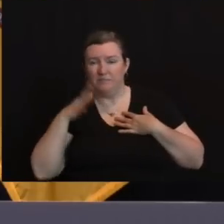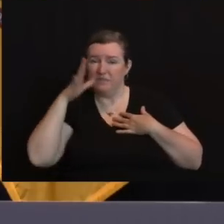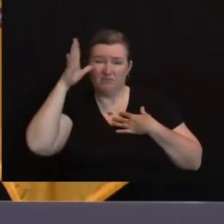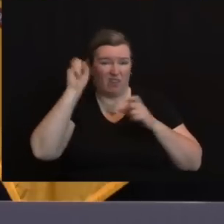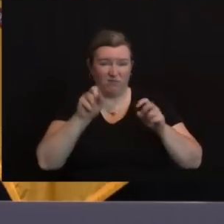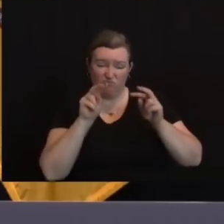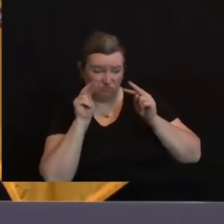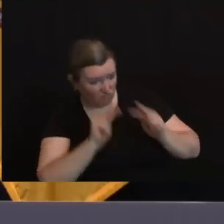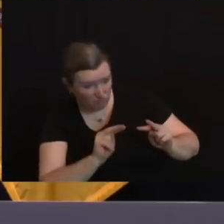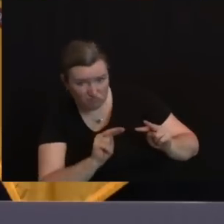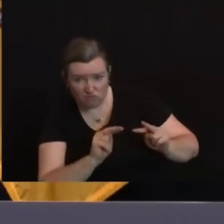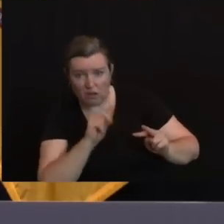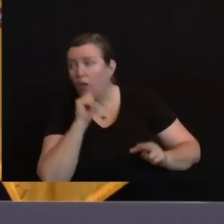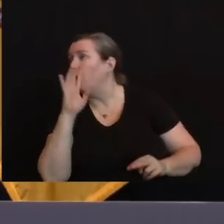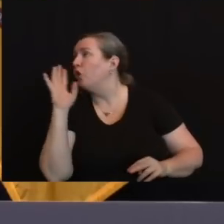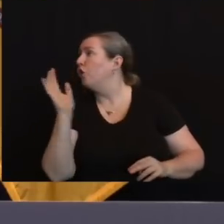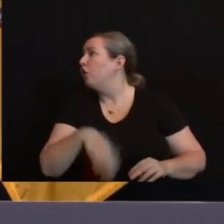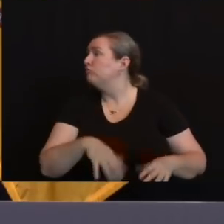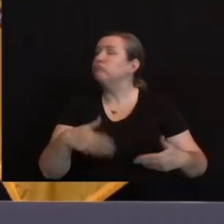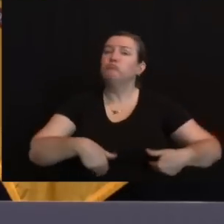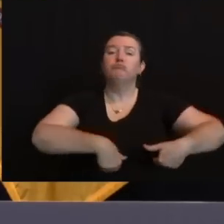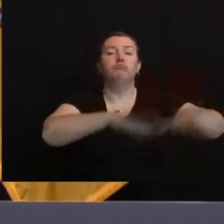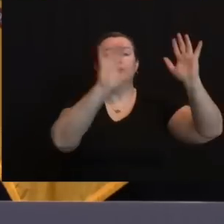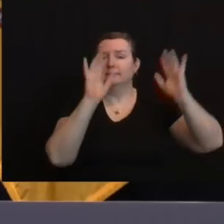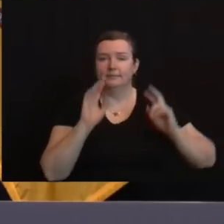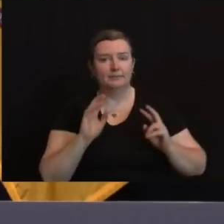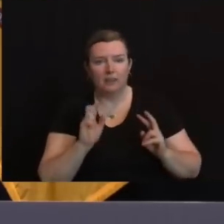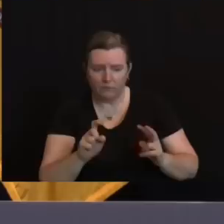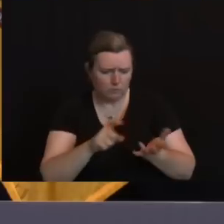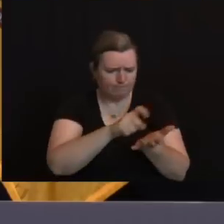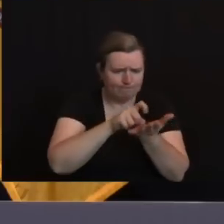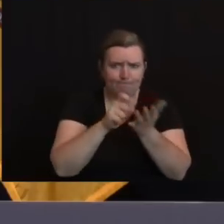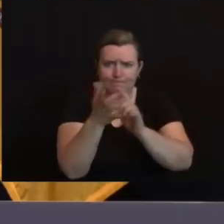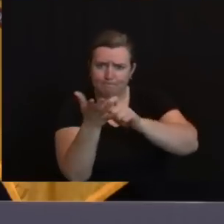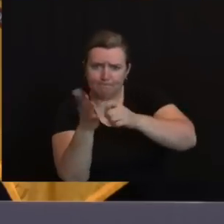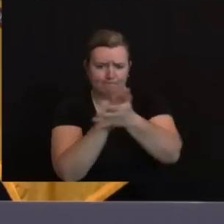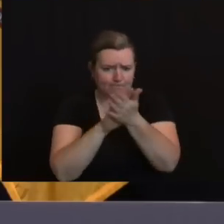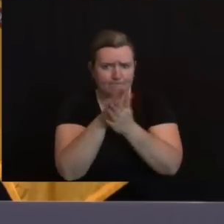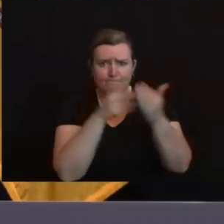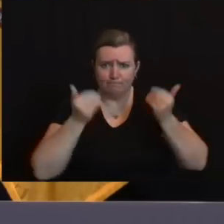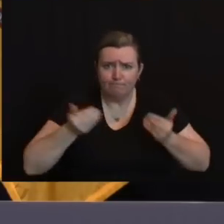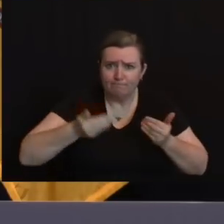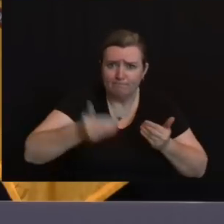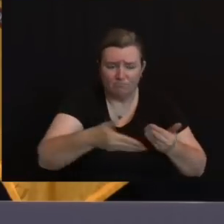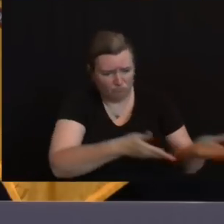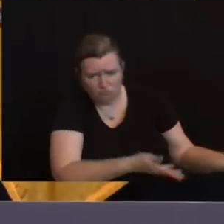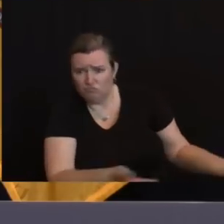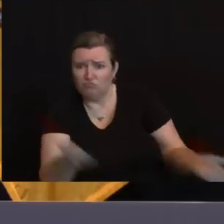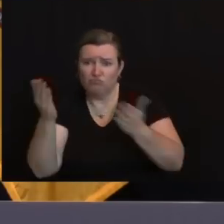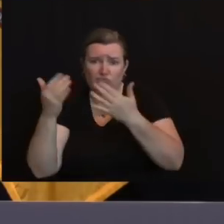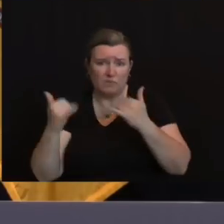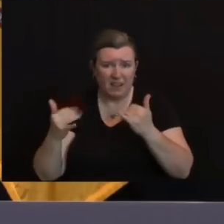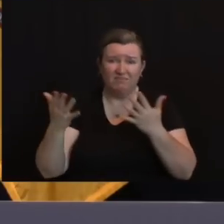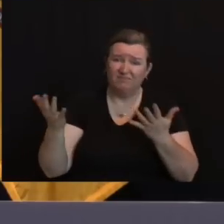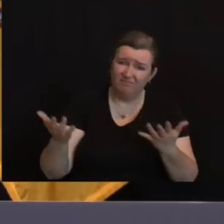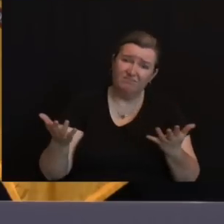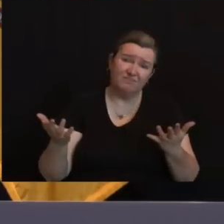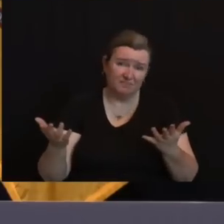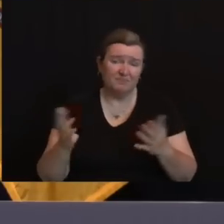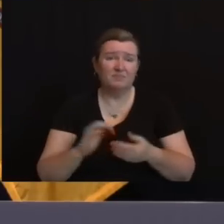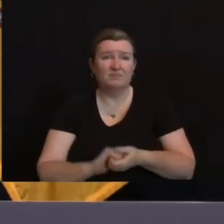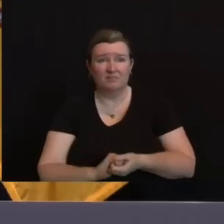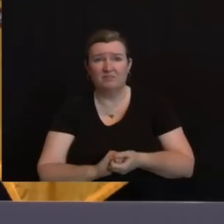right? So that's the quick wash soap with water, or have the 60+% alcohol content hand sanitizer handy, right?